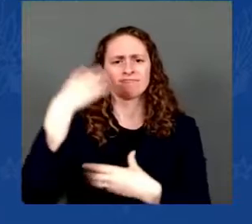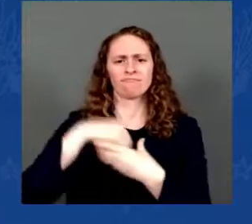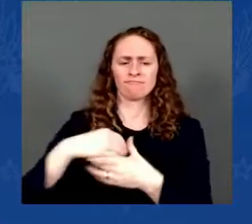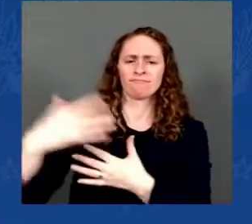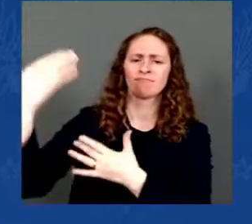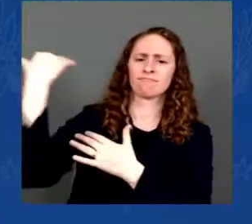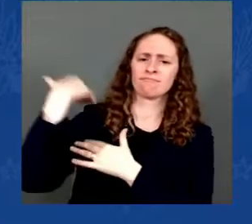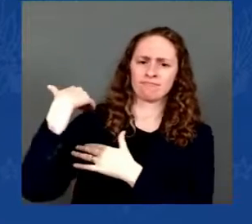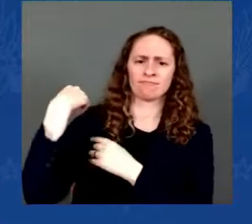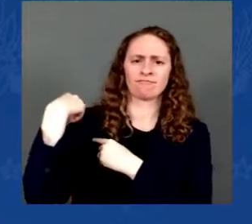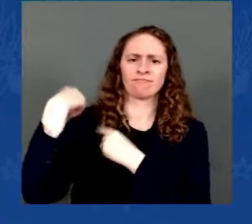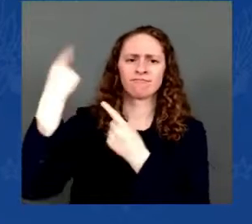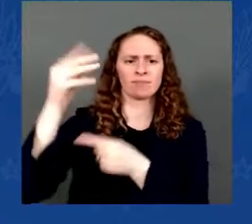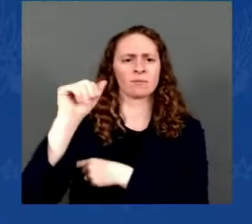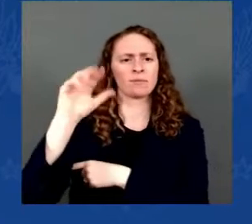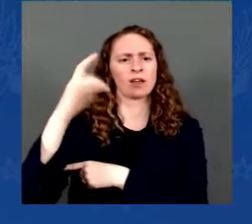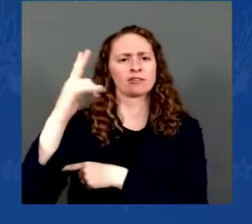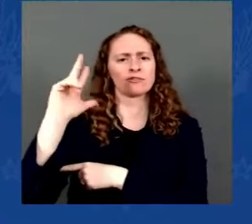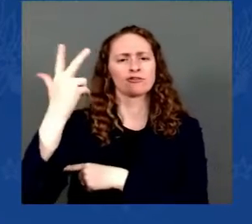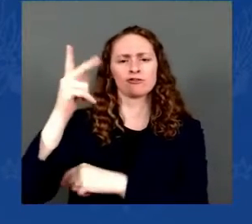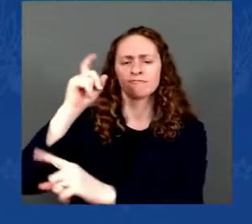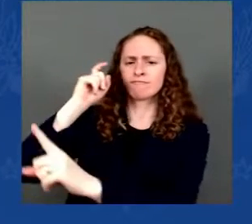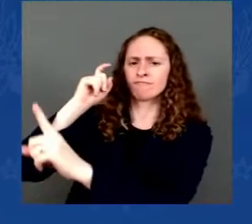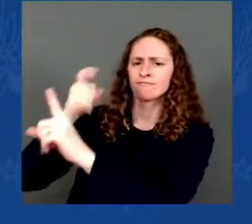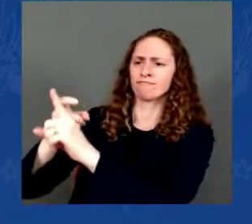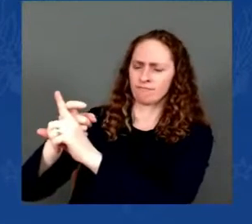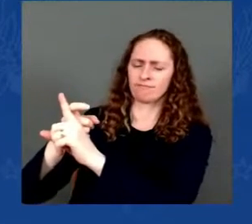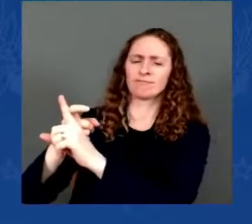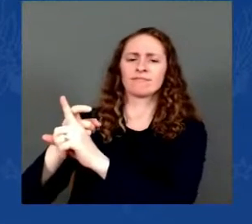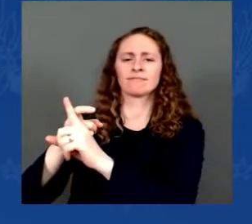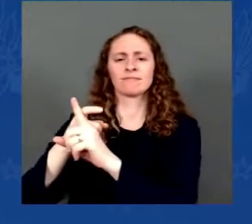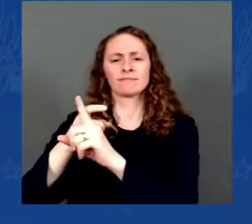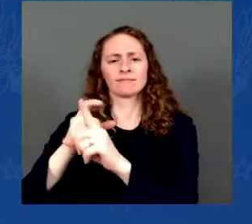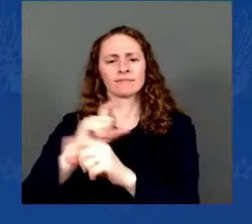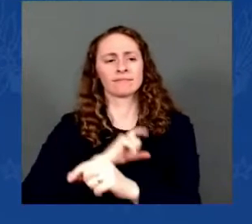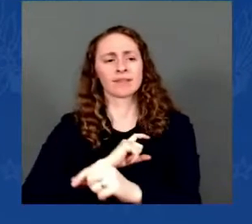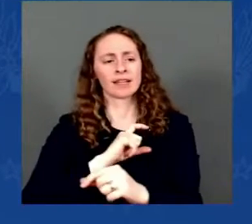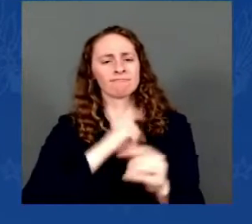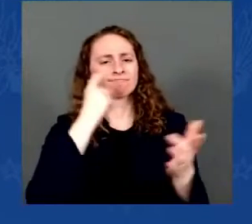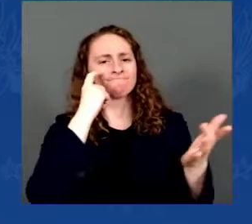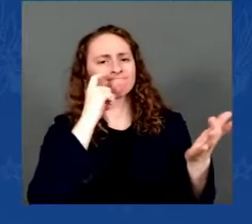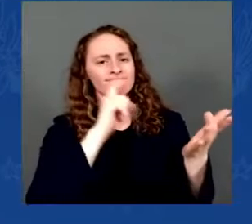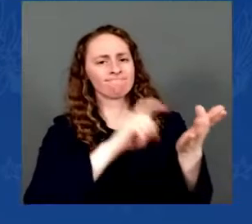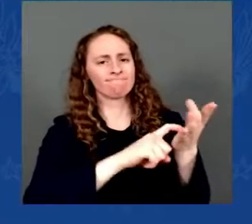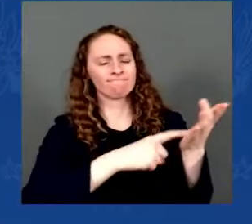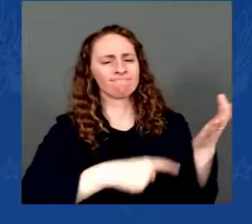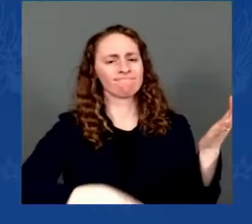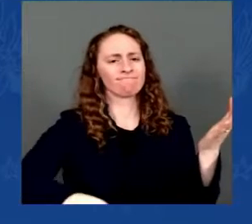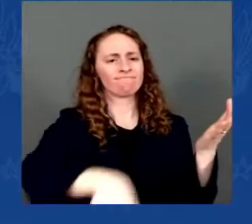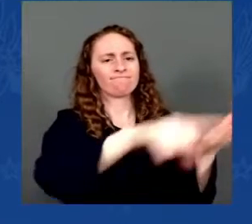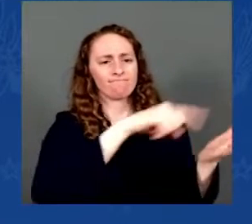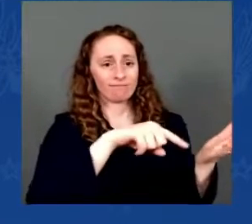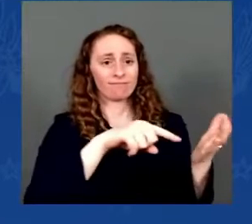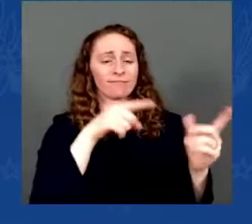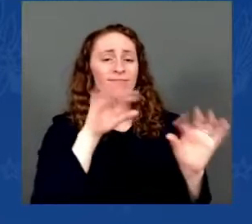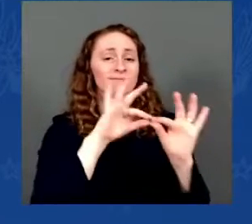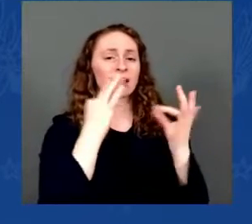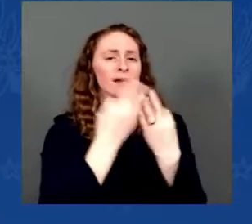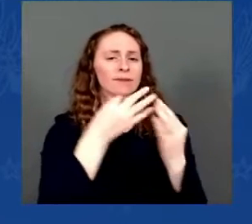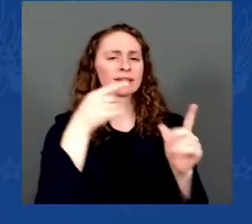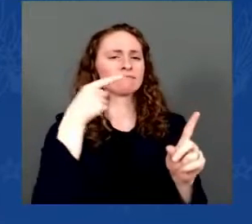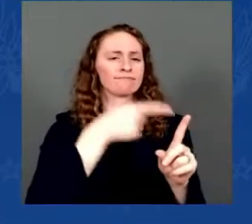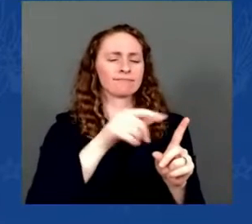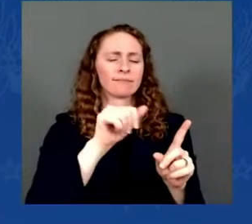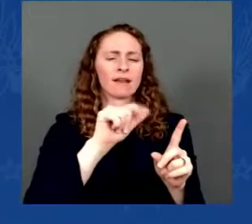Honor to Sergeant First Class Alwin C. Cash, United States Army, for conspicuous gallantry at the risk of his